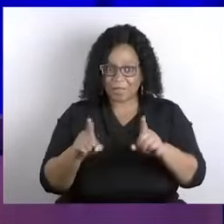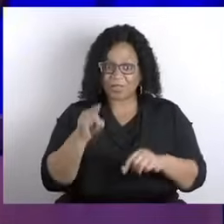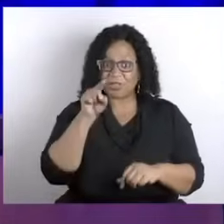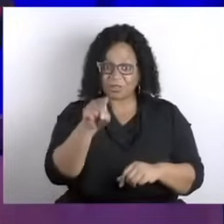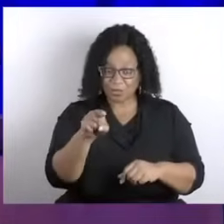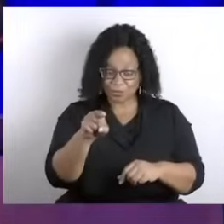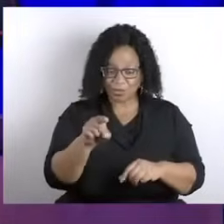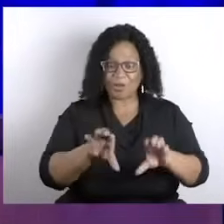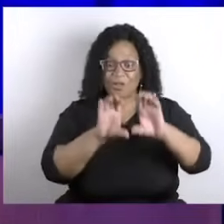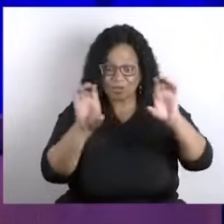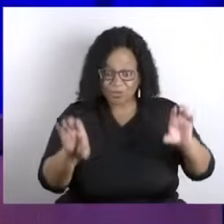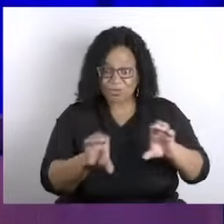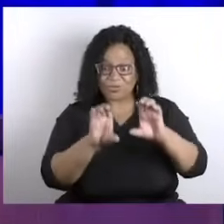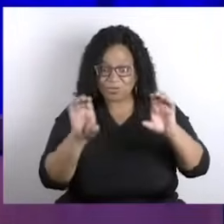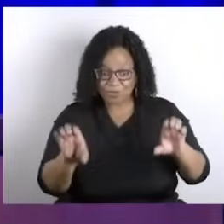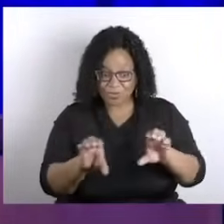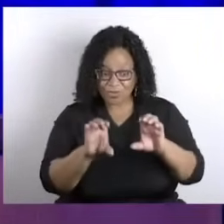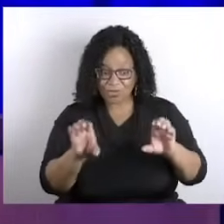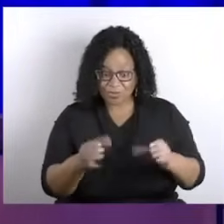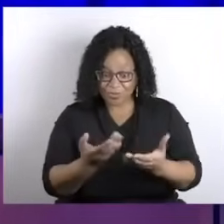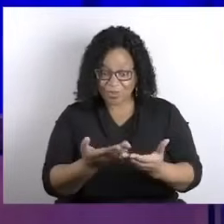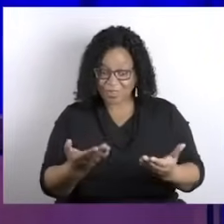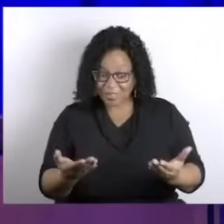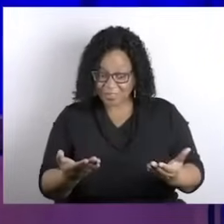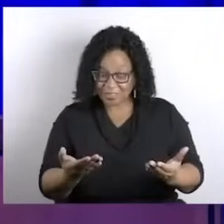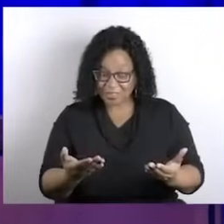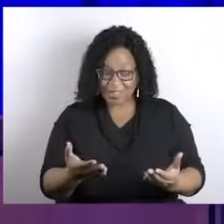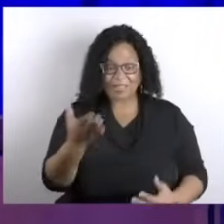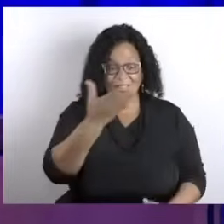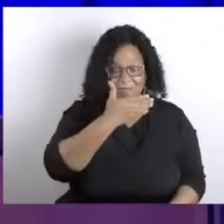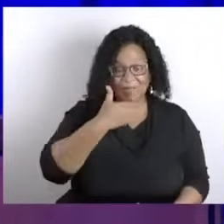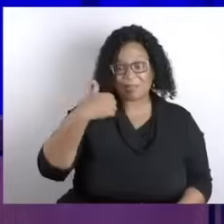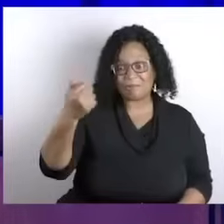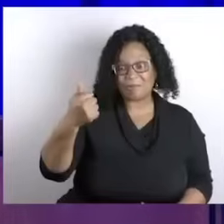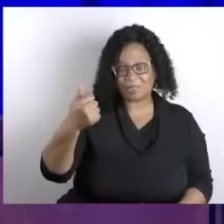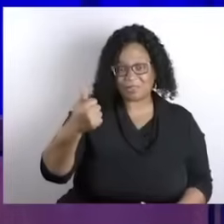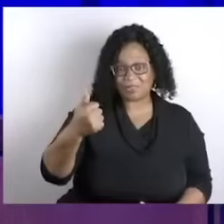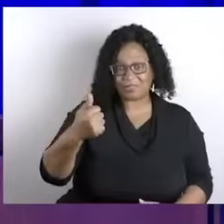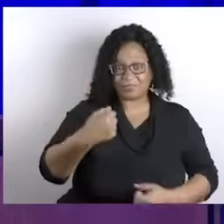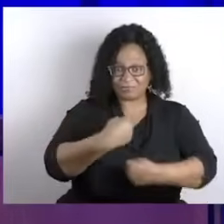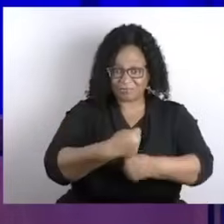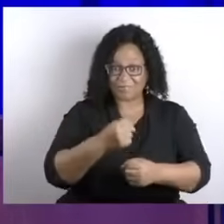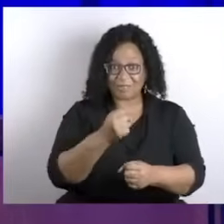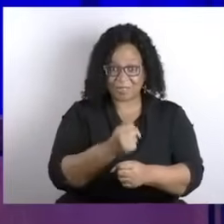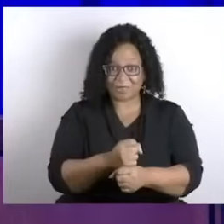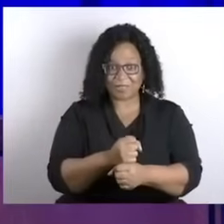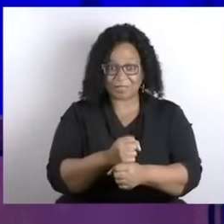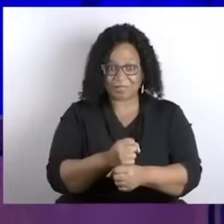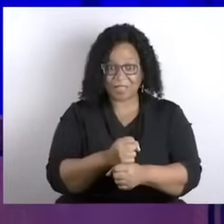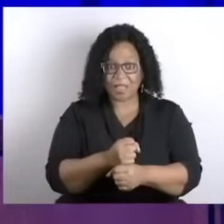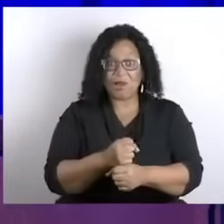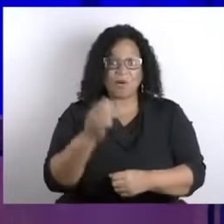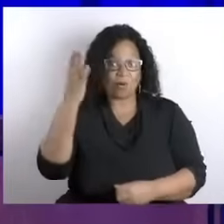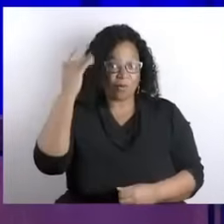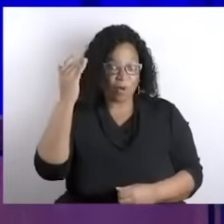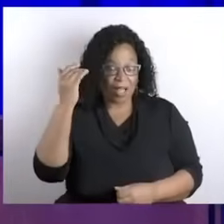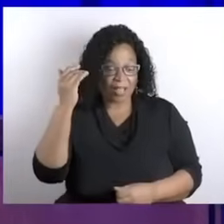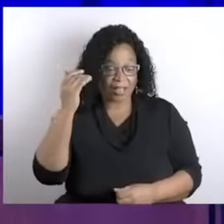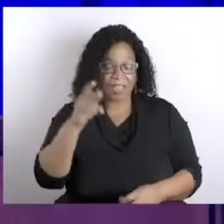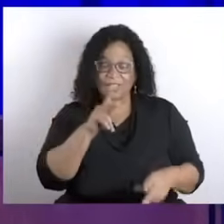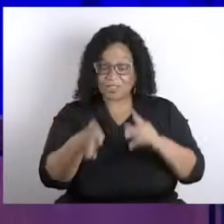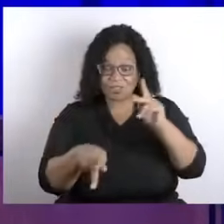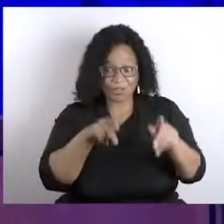space better. Because if you read verses 8 and 9, there are going to be some people with big titles who tell